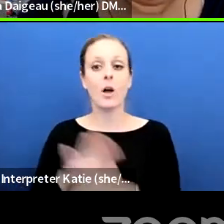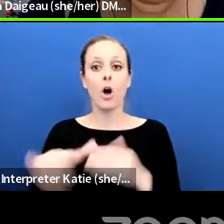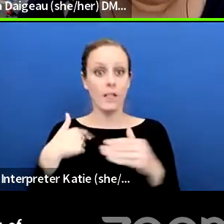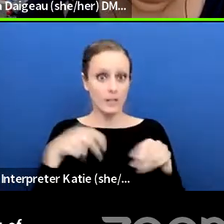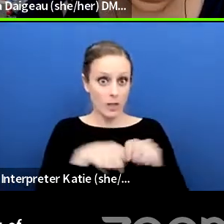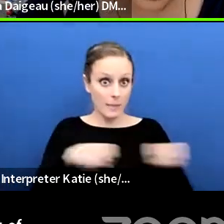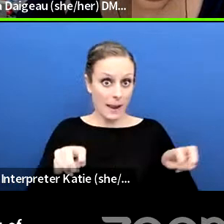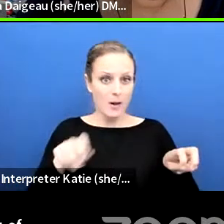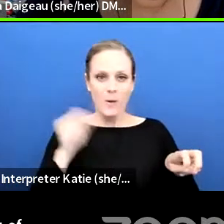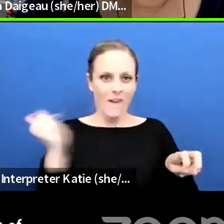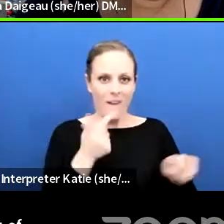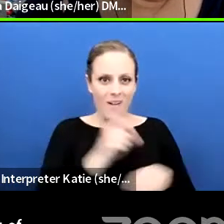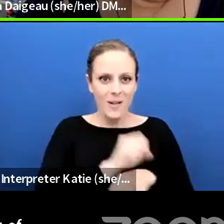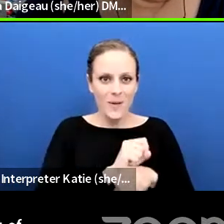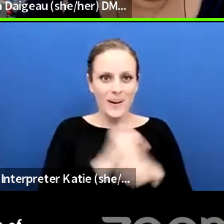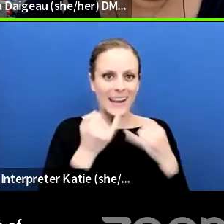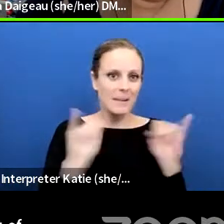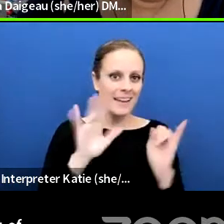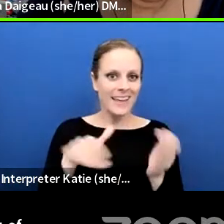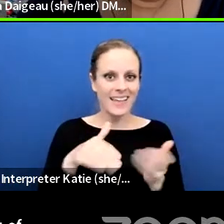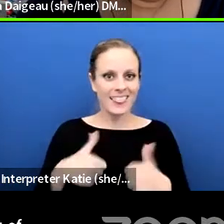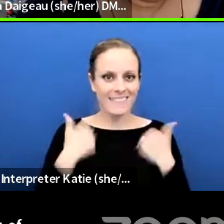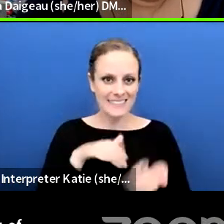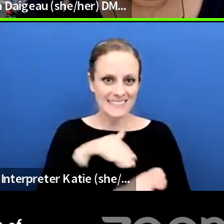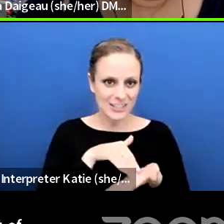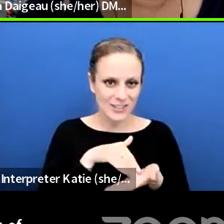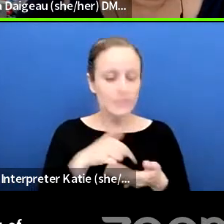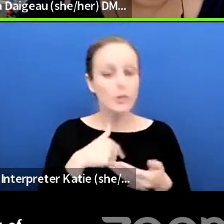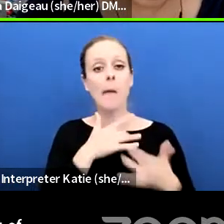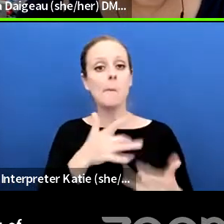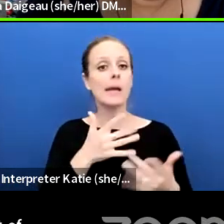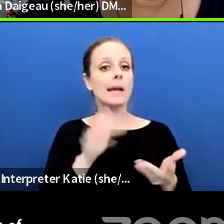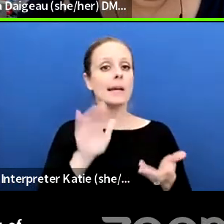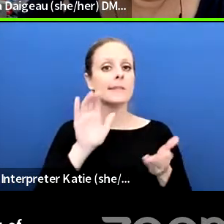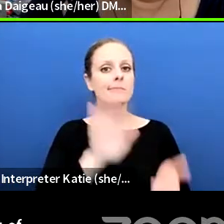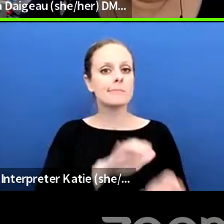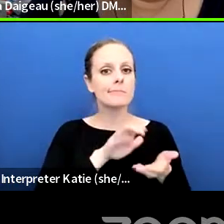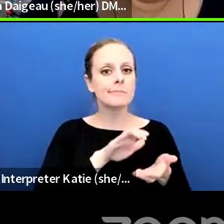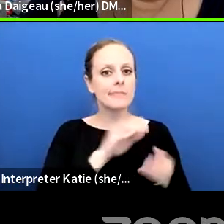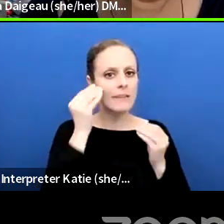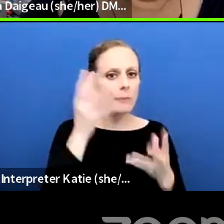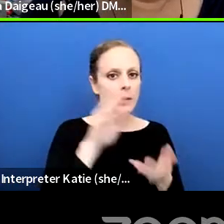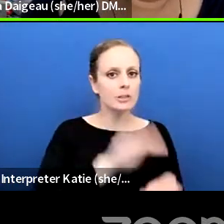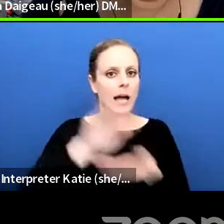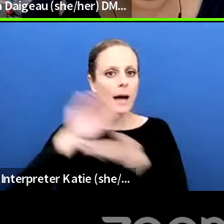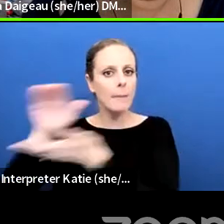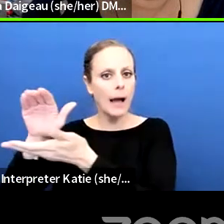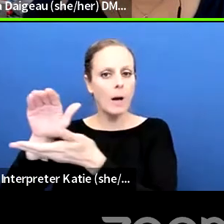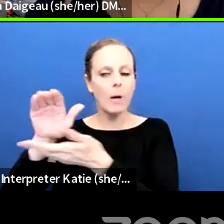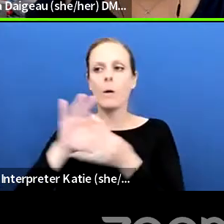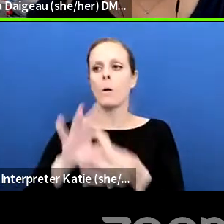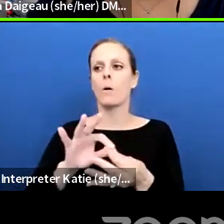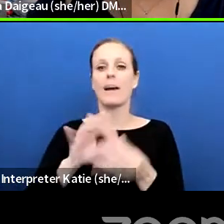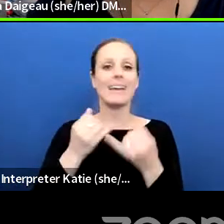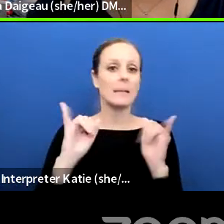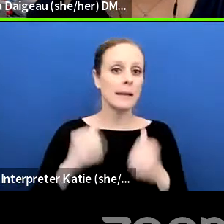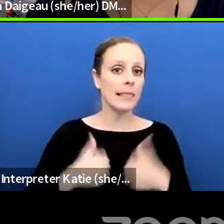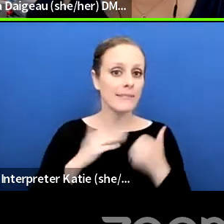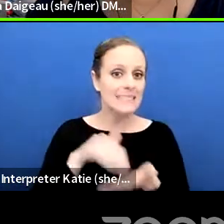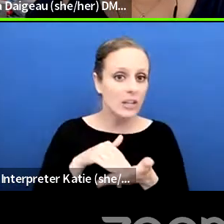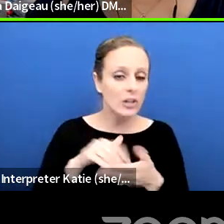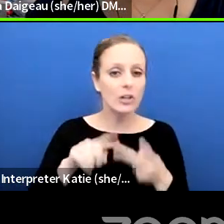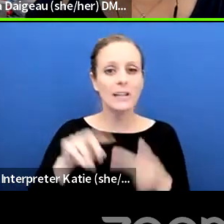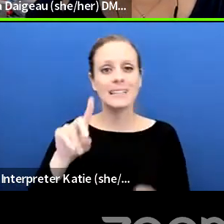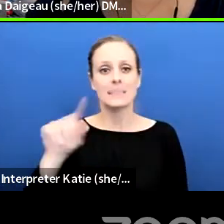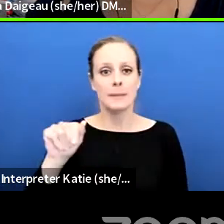independent living centers. So I usually bring some information around independent living centers, disability justice,